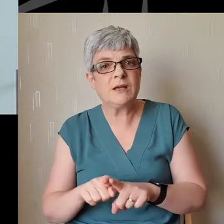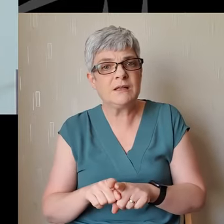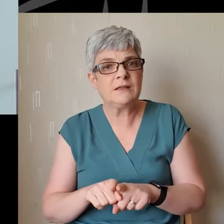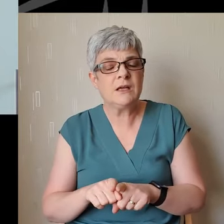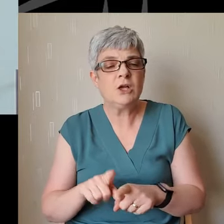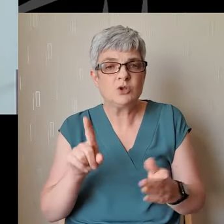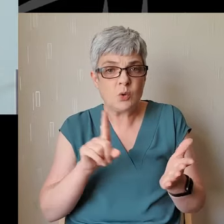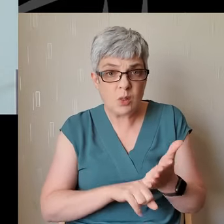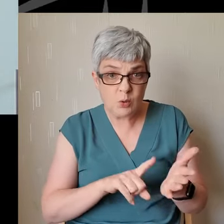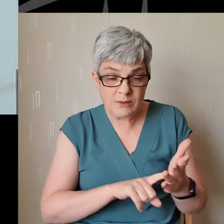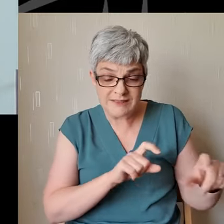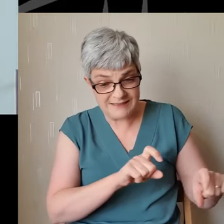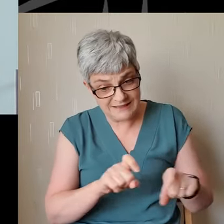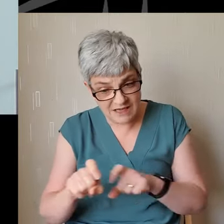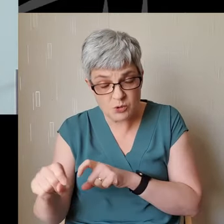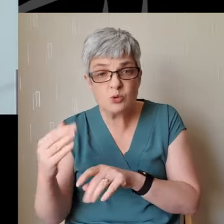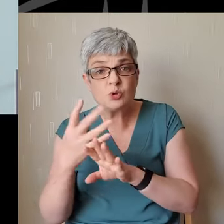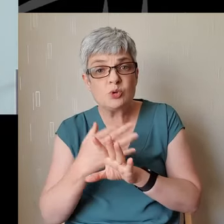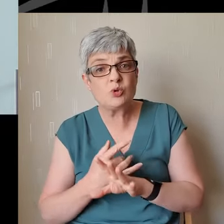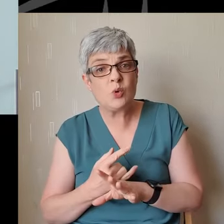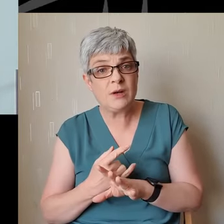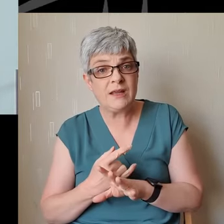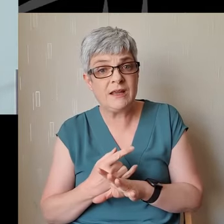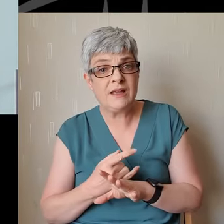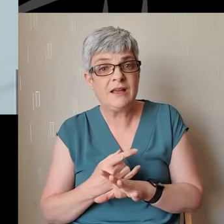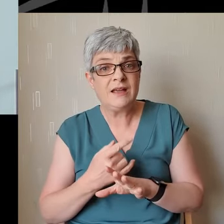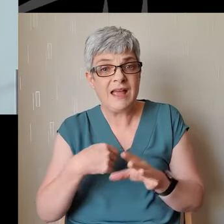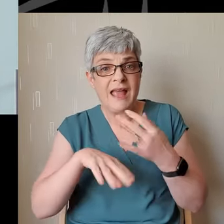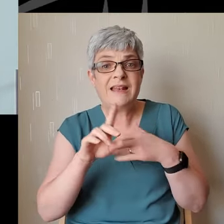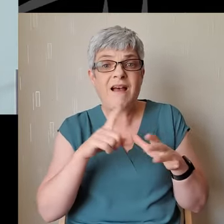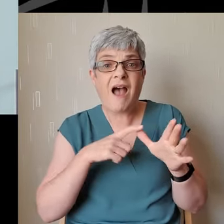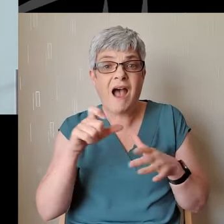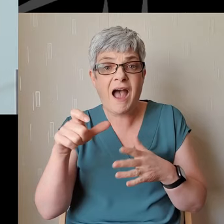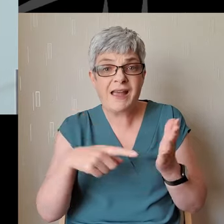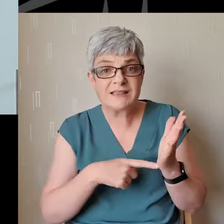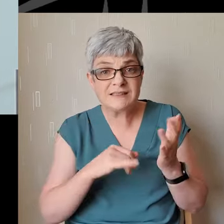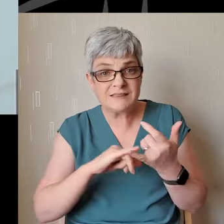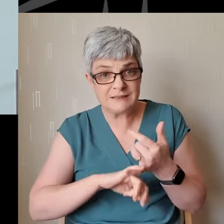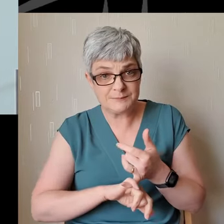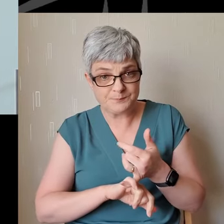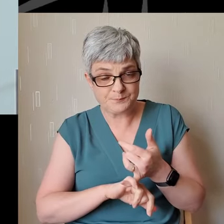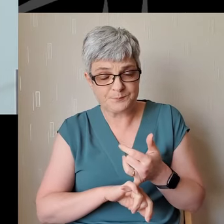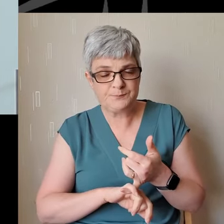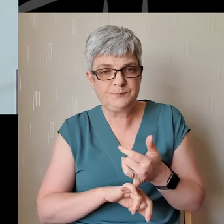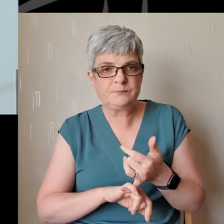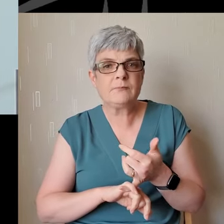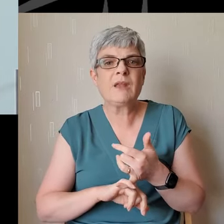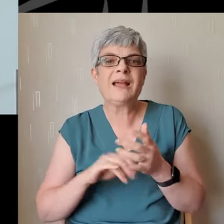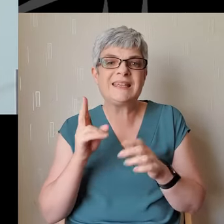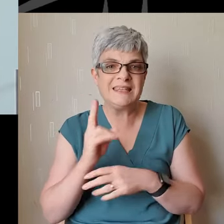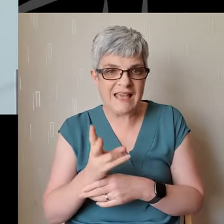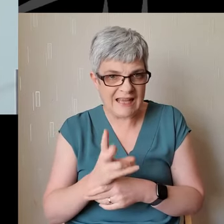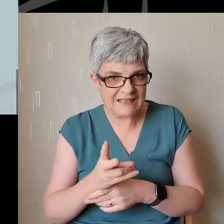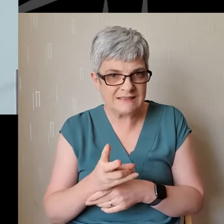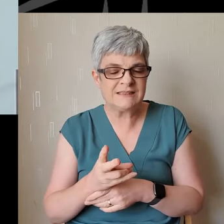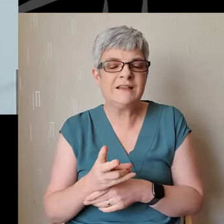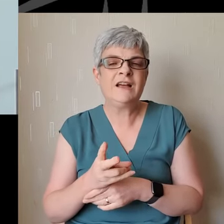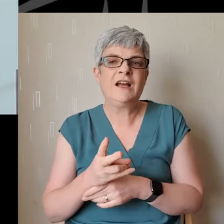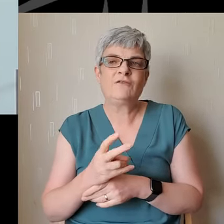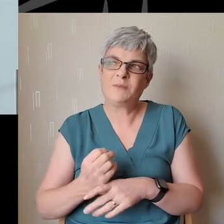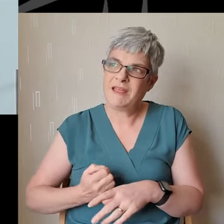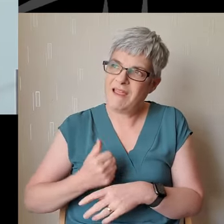the story on too when he wrote a second volume, the book that we know as the Acts of the Apostles. And again, from the